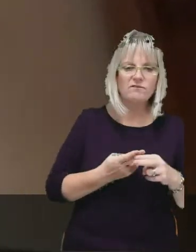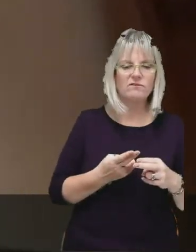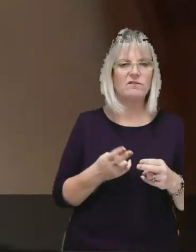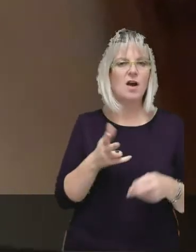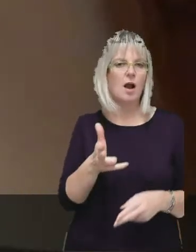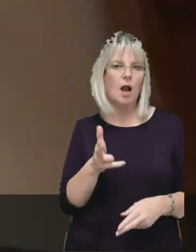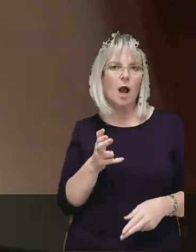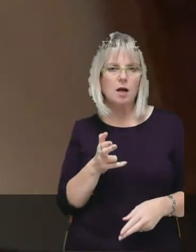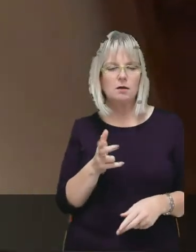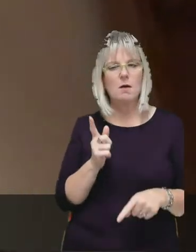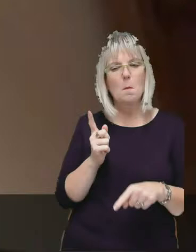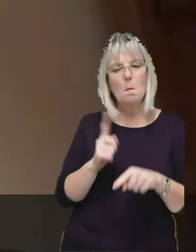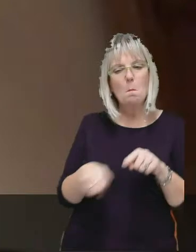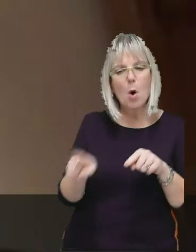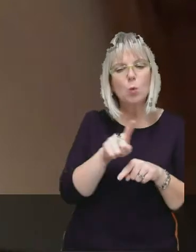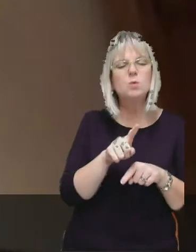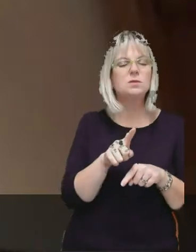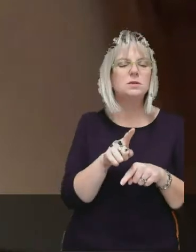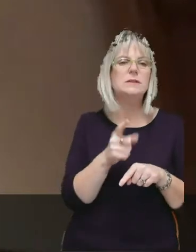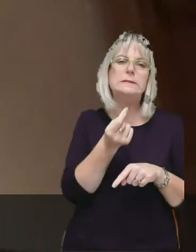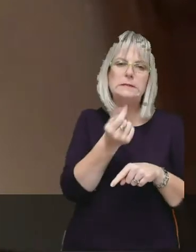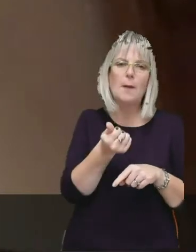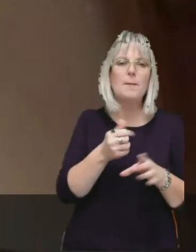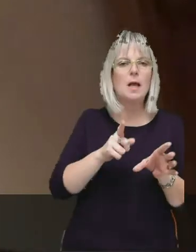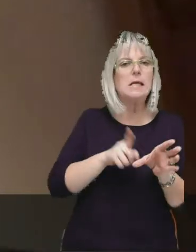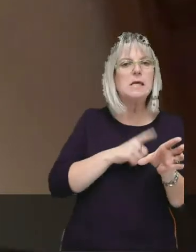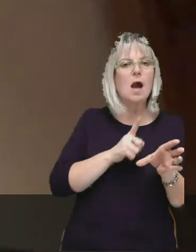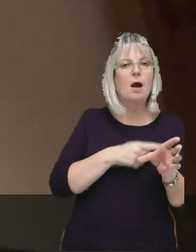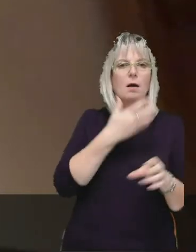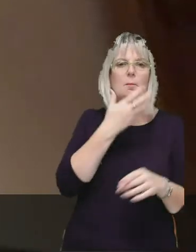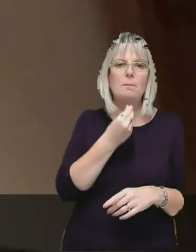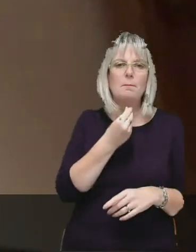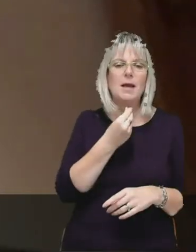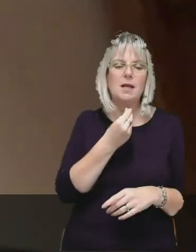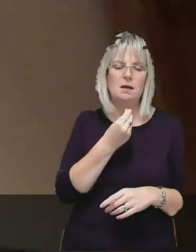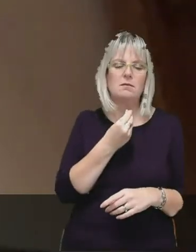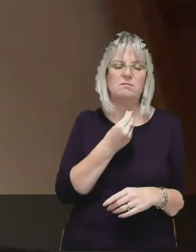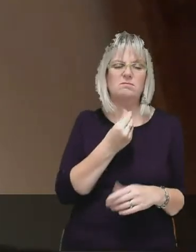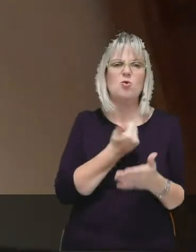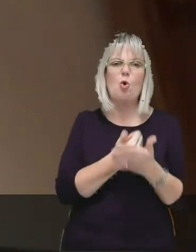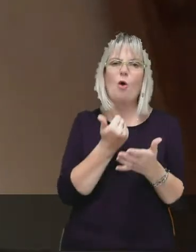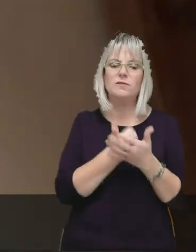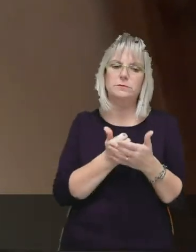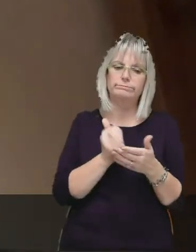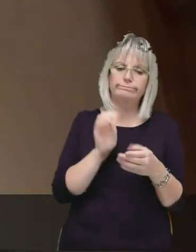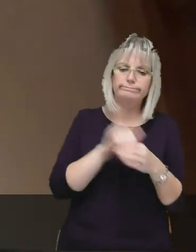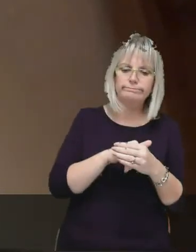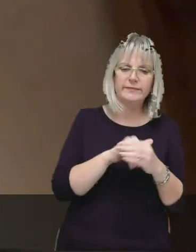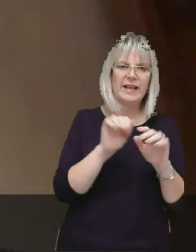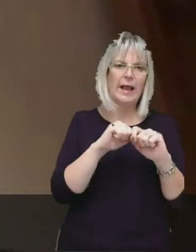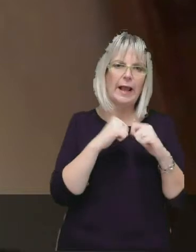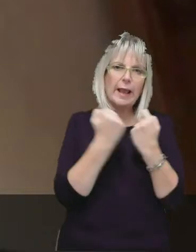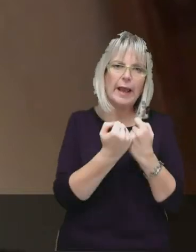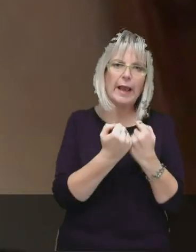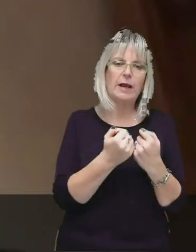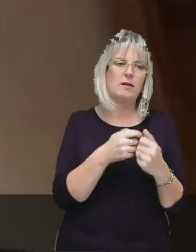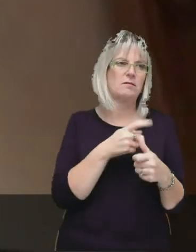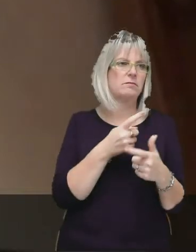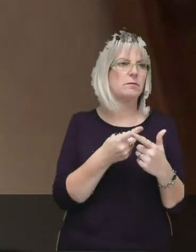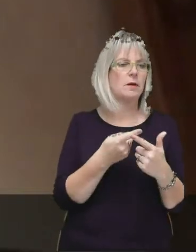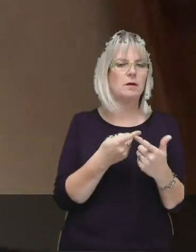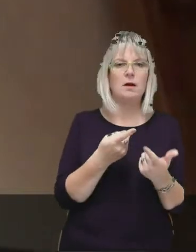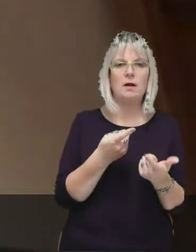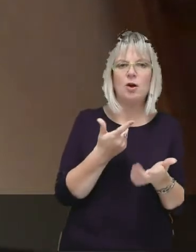men, some, often linked to gangs, drug dealing and poverty. Are there any new ideas